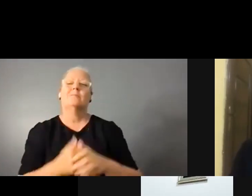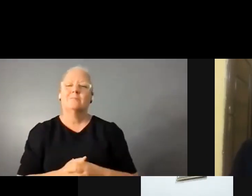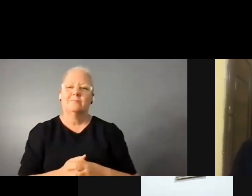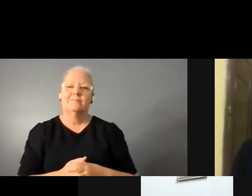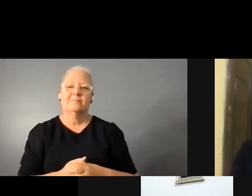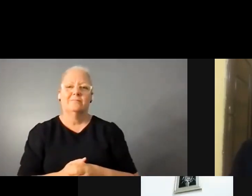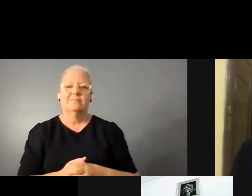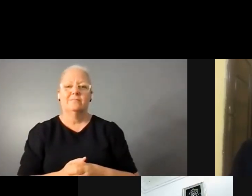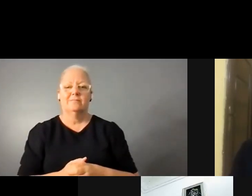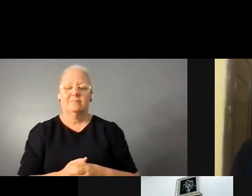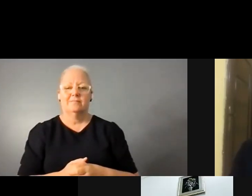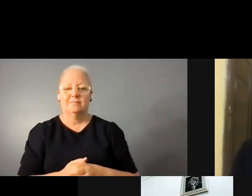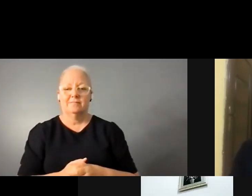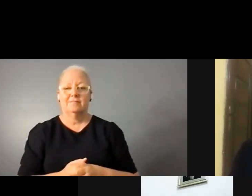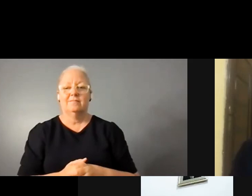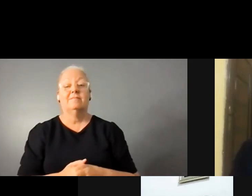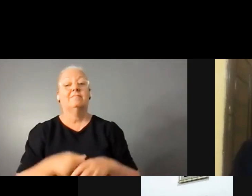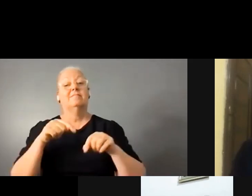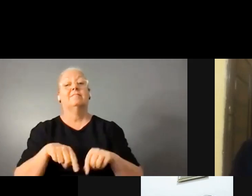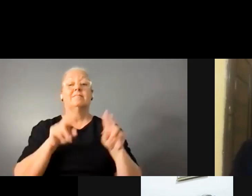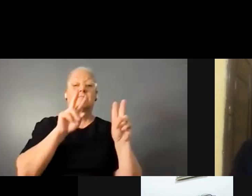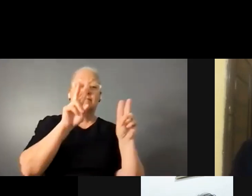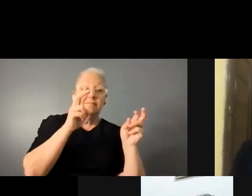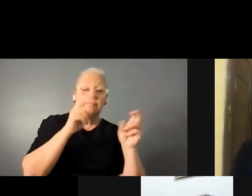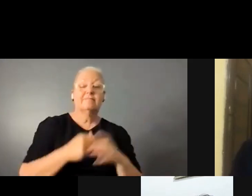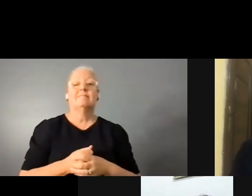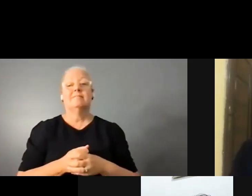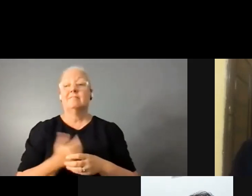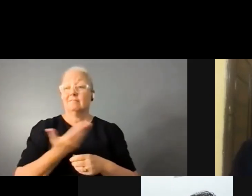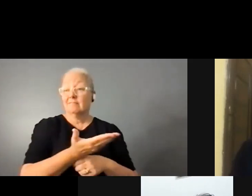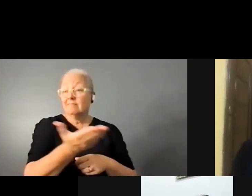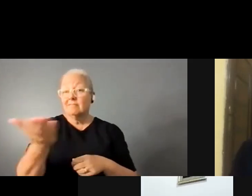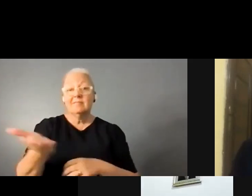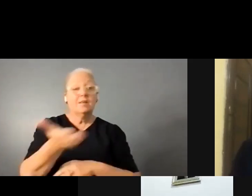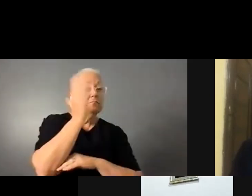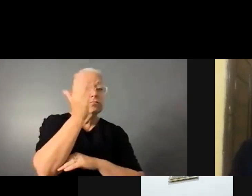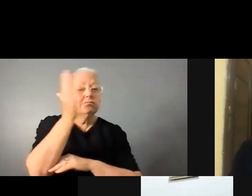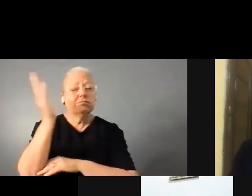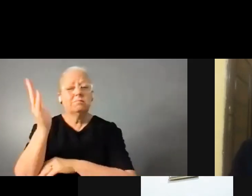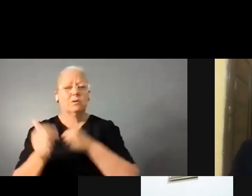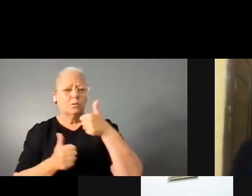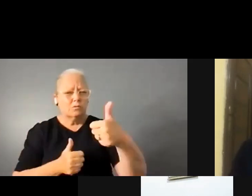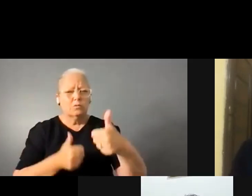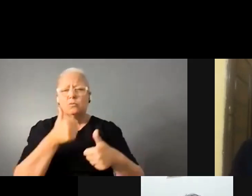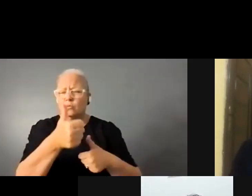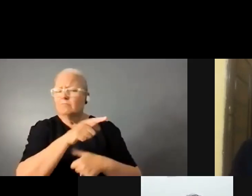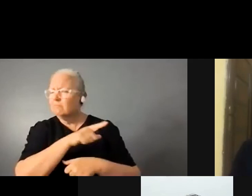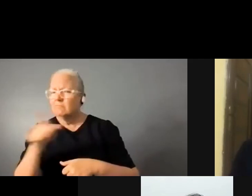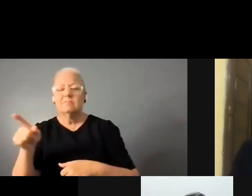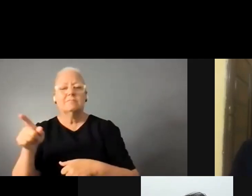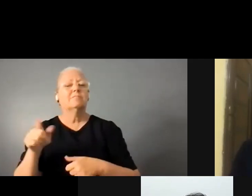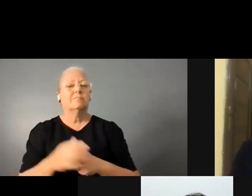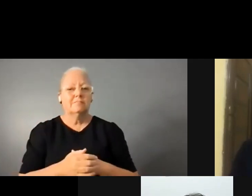The topic selection and the speaker selection has been excellent. I would like to commend the effort made by the